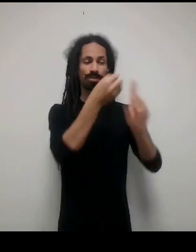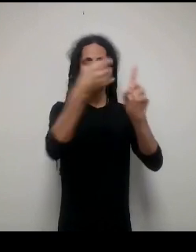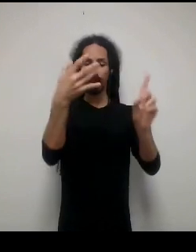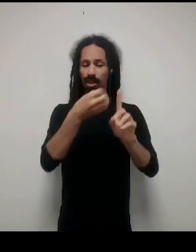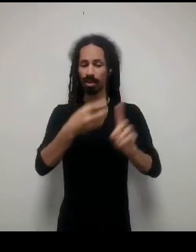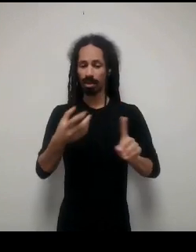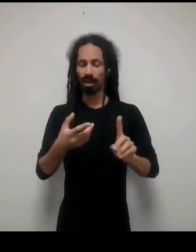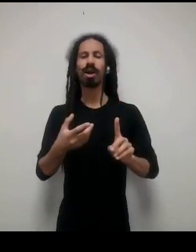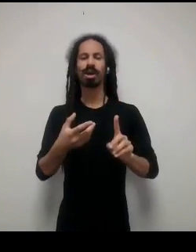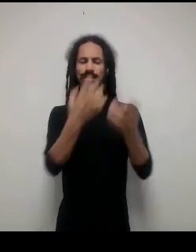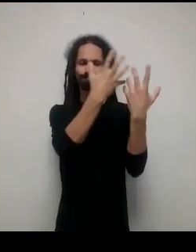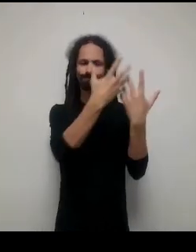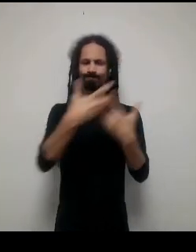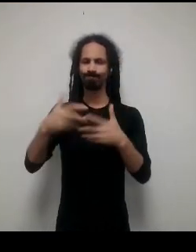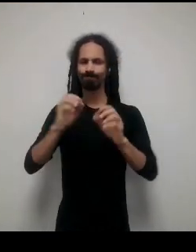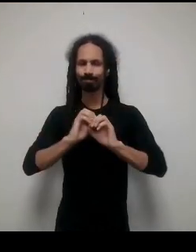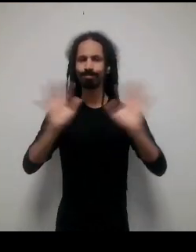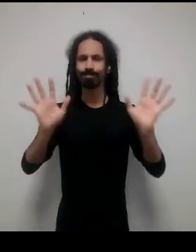points.